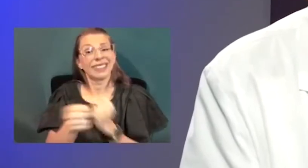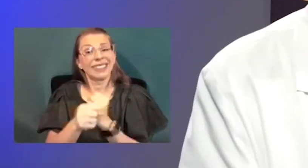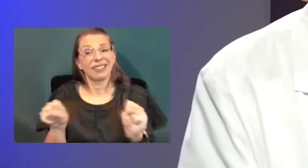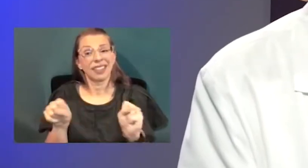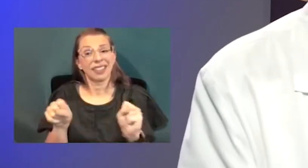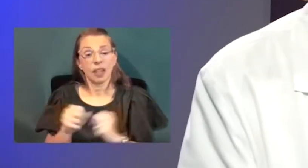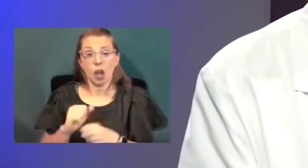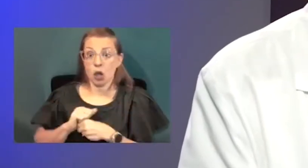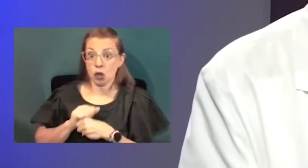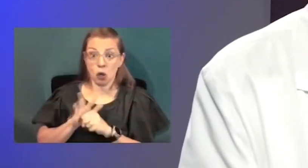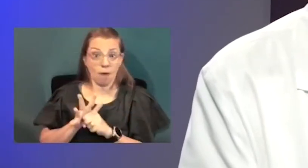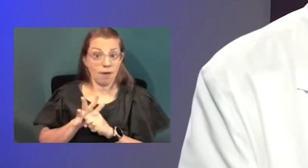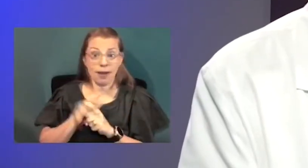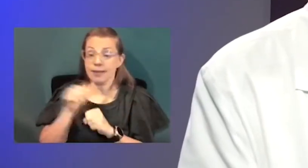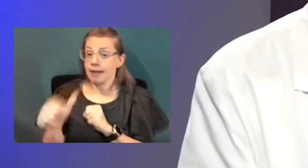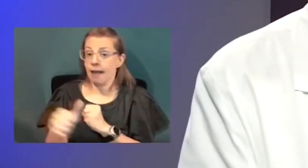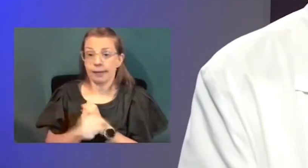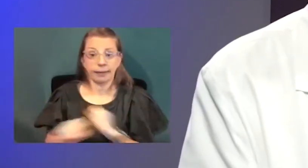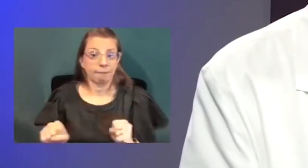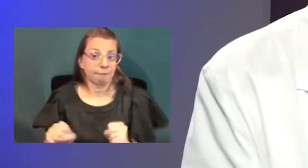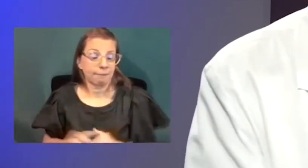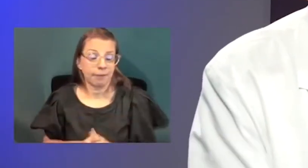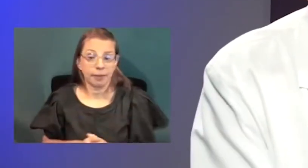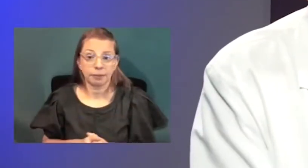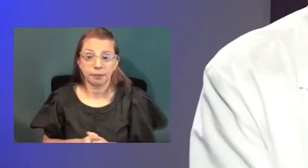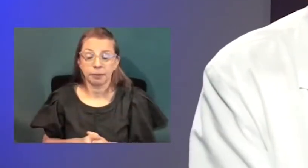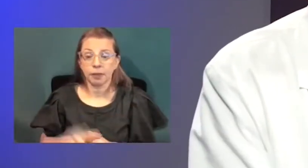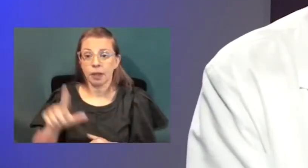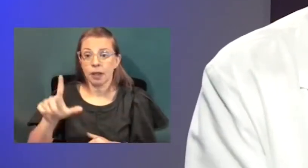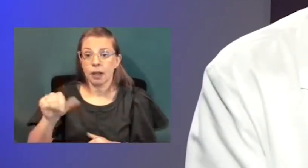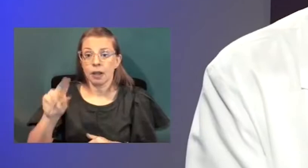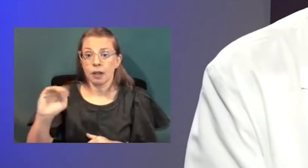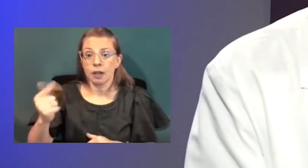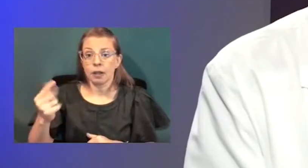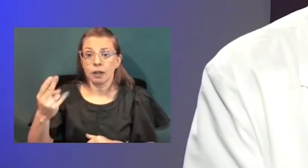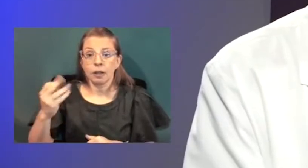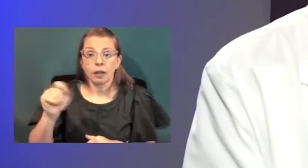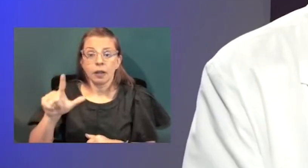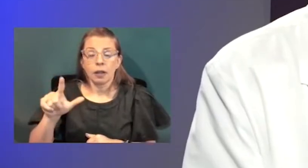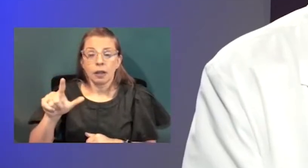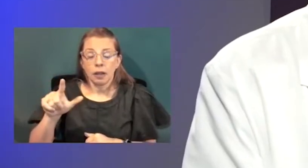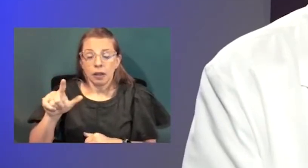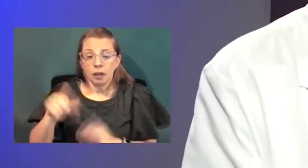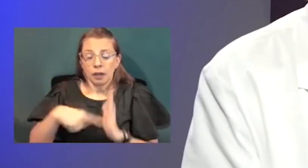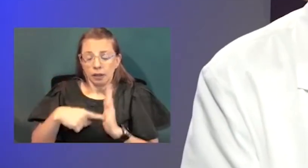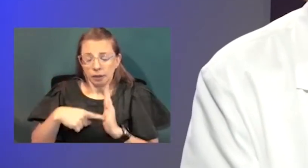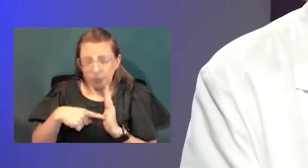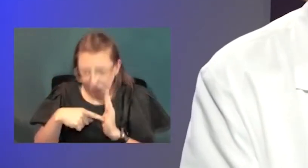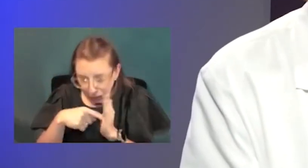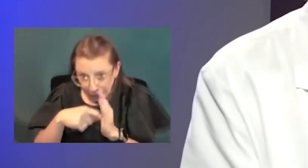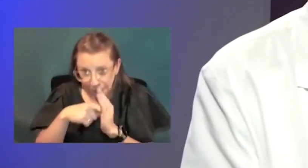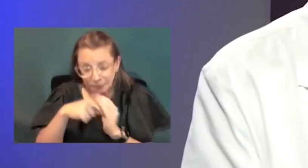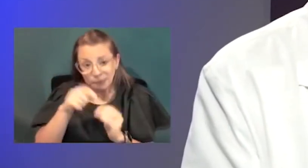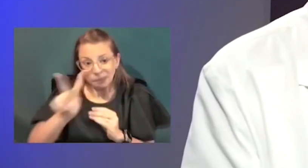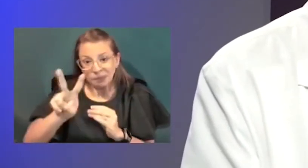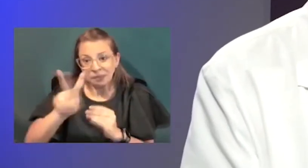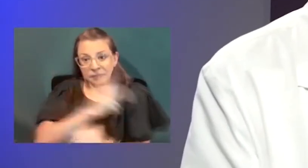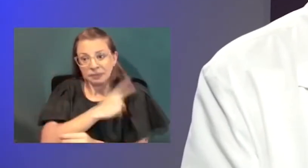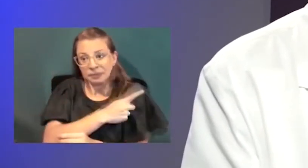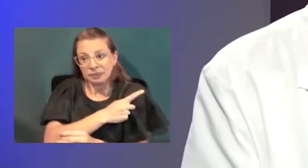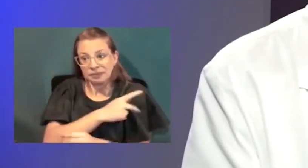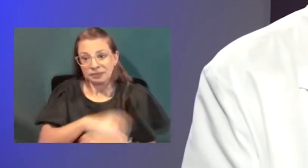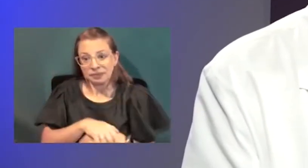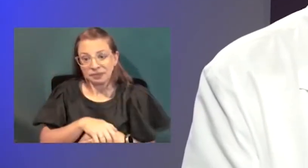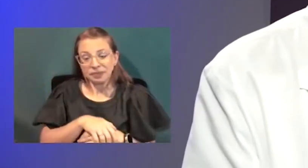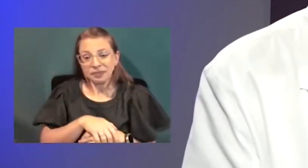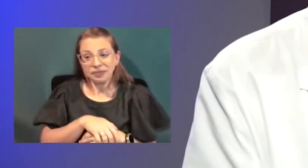is not safe. And the long haul syndrome, which you're going to hear about for two patients tomorrow, two of our employees who are also patients,